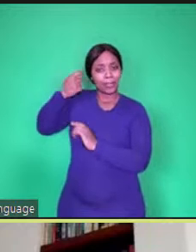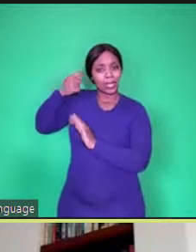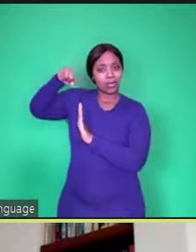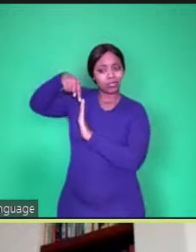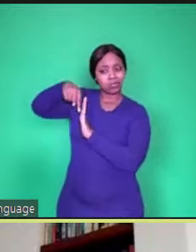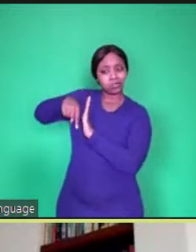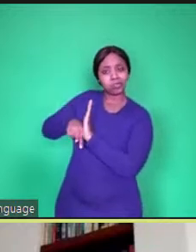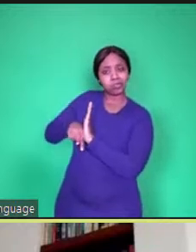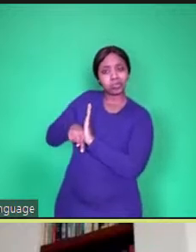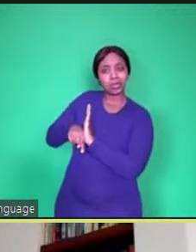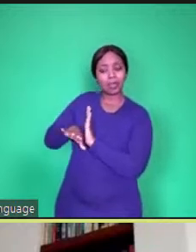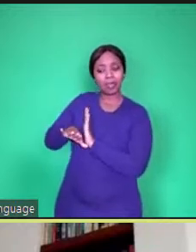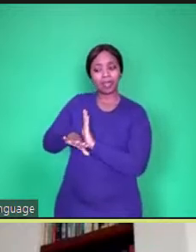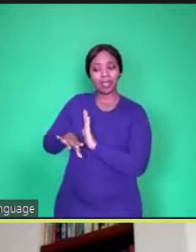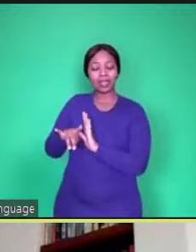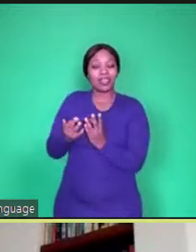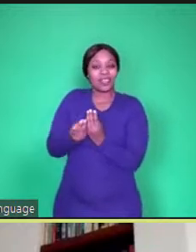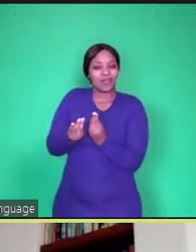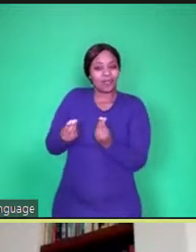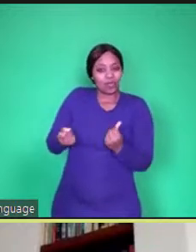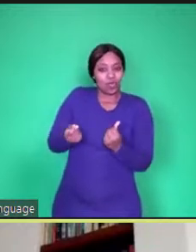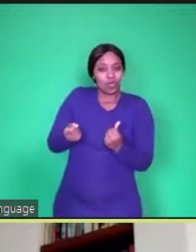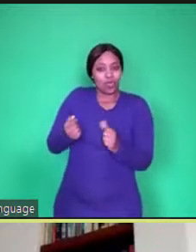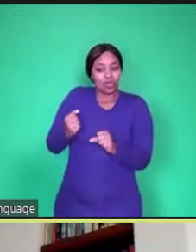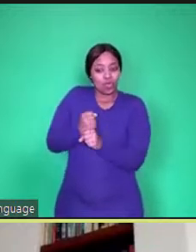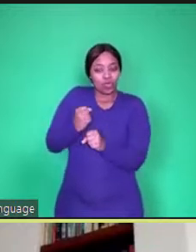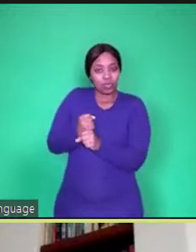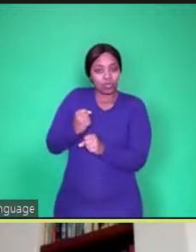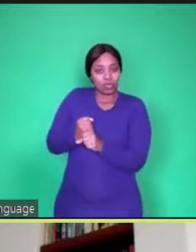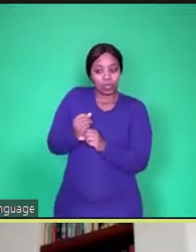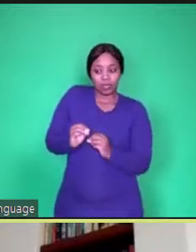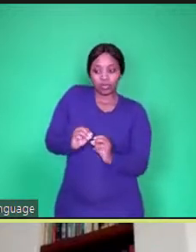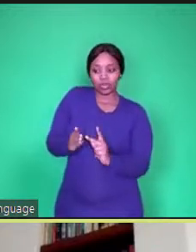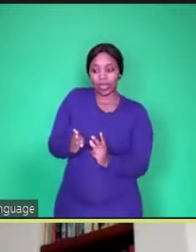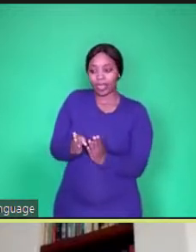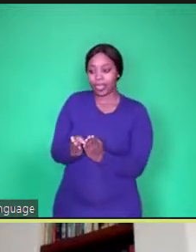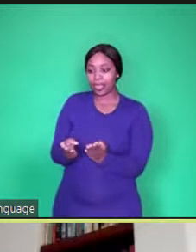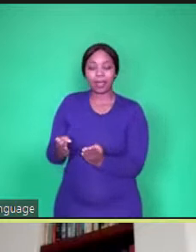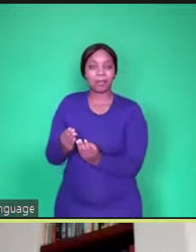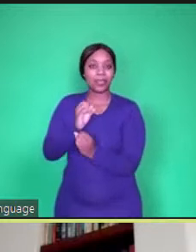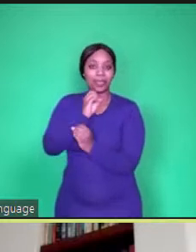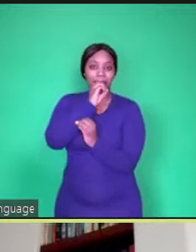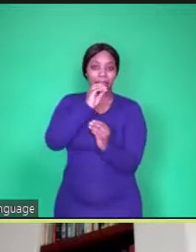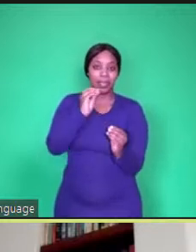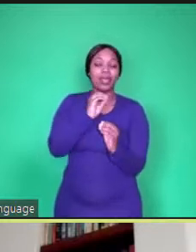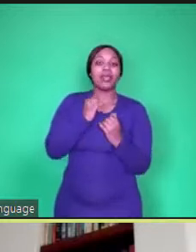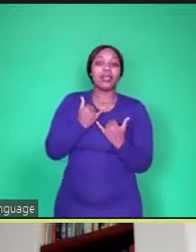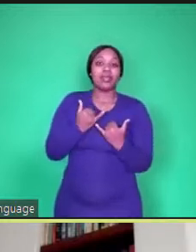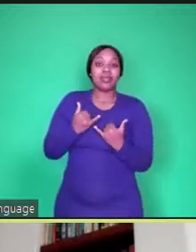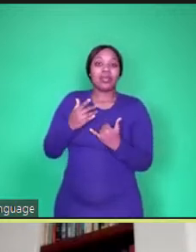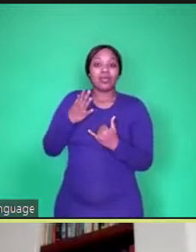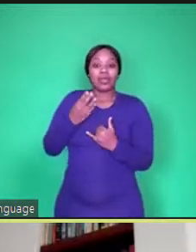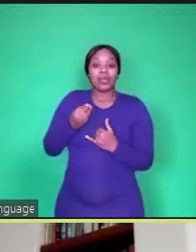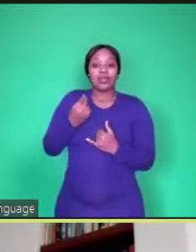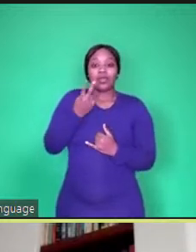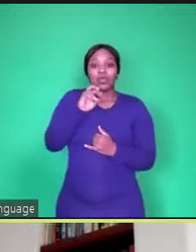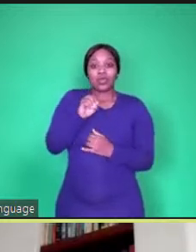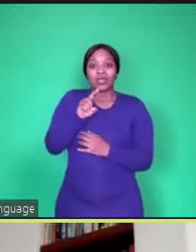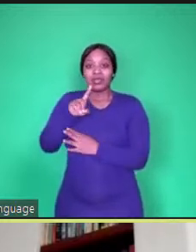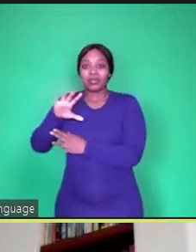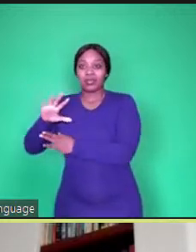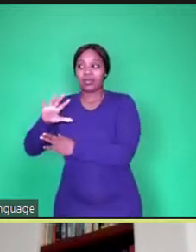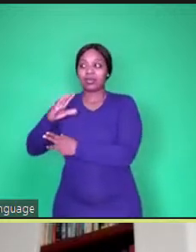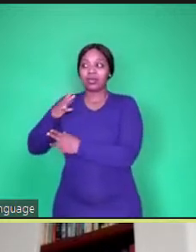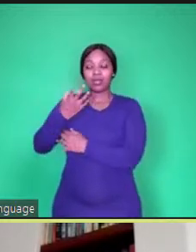are very few employment opportunities. Labor migration declines from 2008 to 2010. In